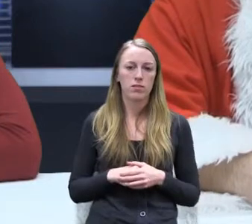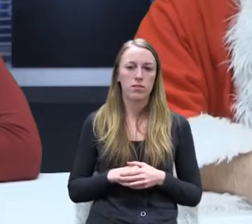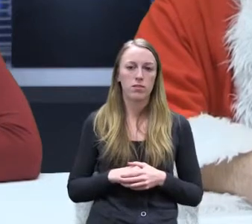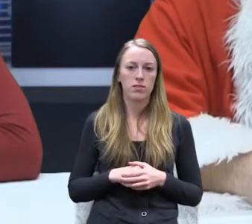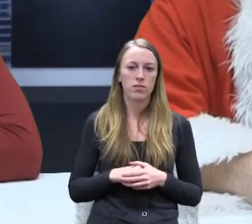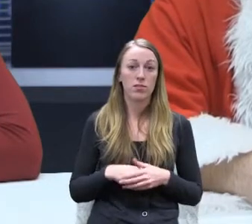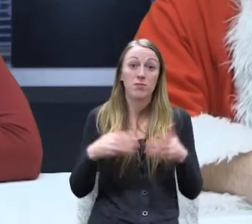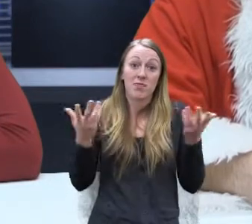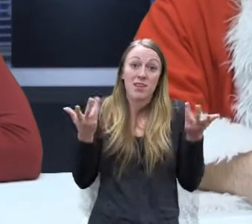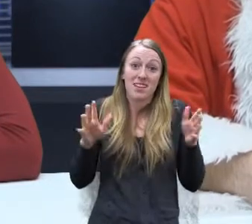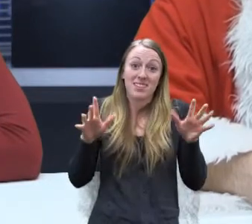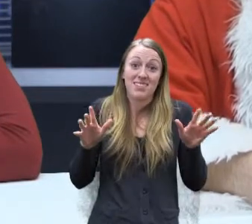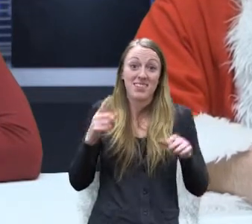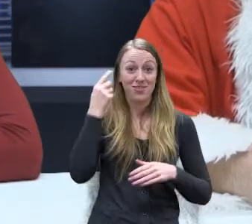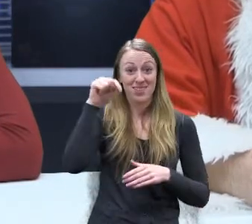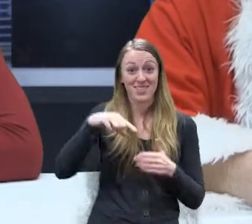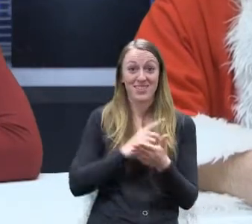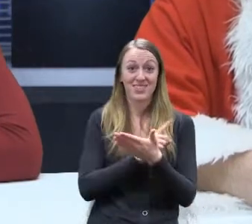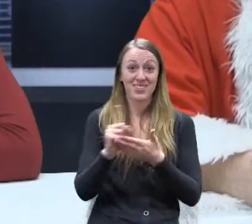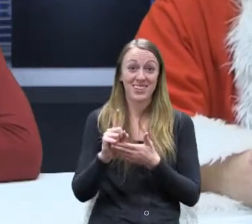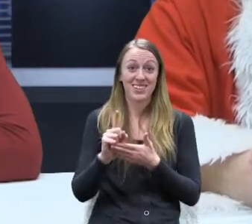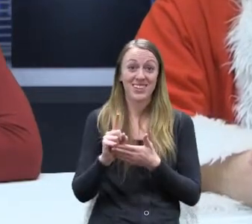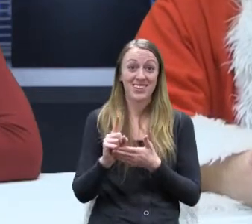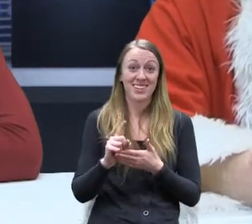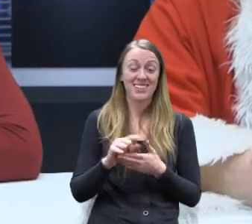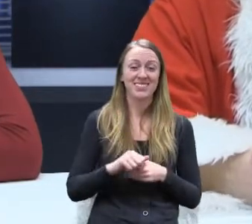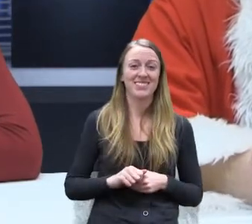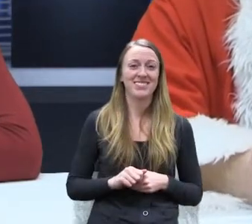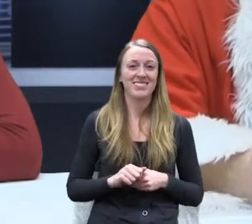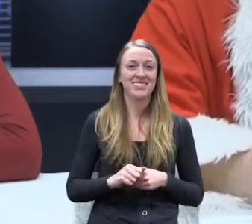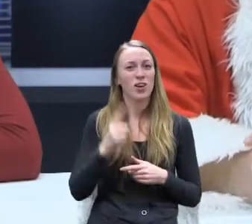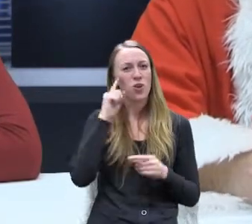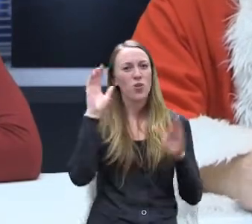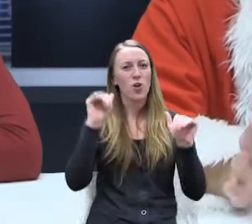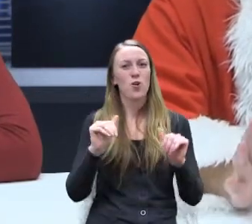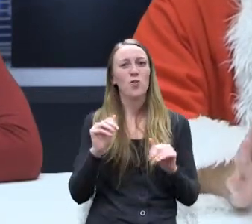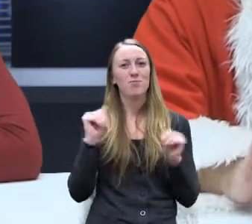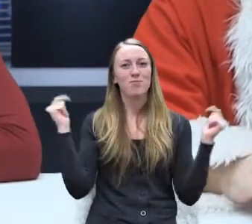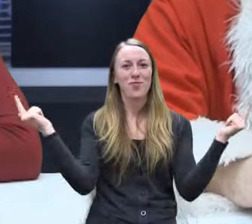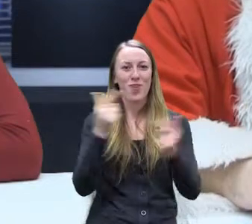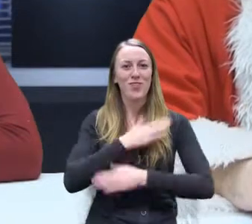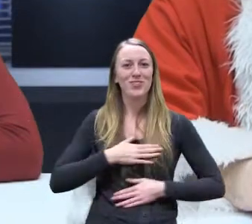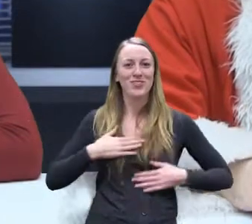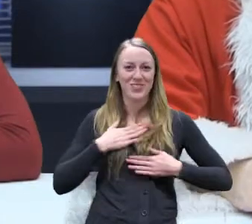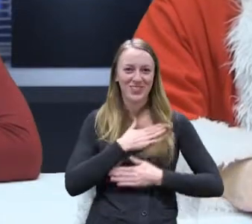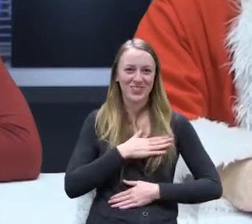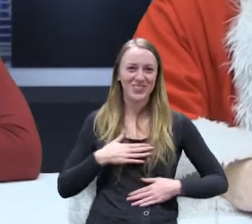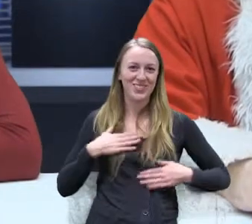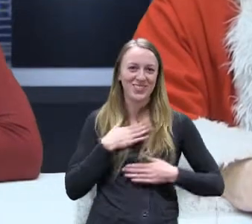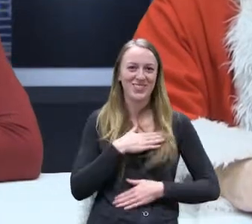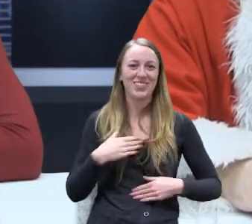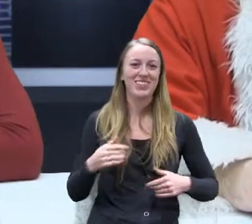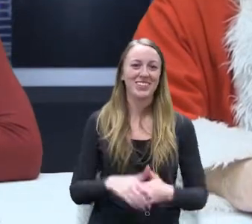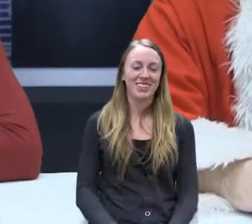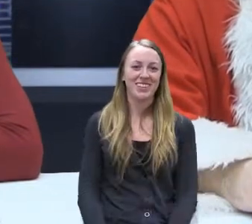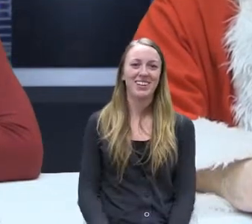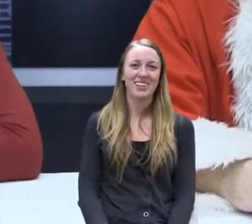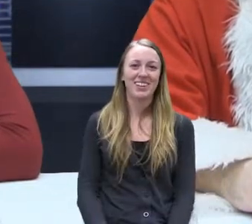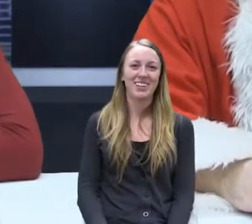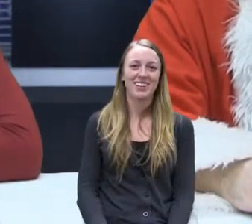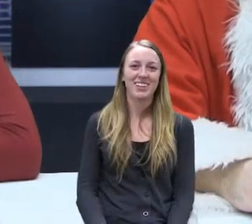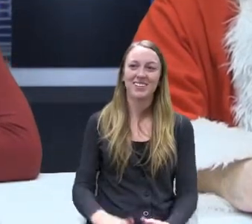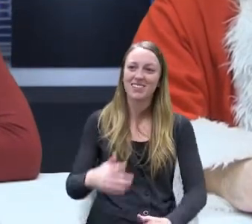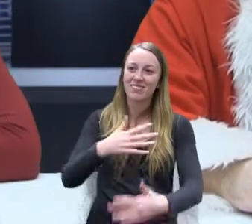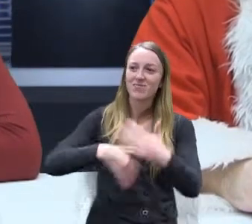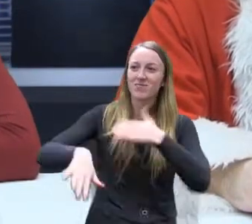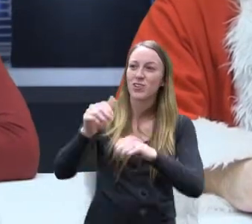that's it for the Howler and for this week and for 2013. I hope you all had a lovely time and enjoy a well-earned holiday. Find time to be with your friends, family,